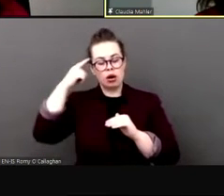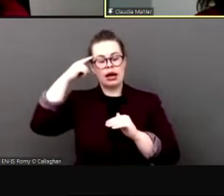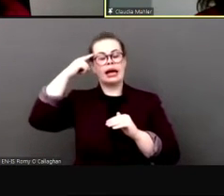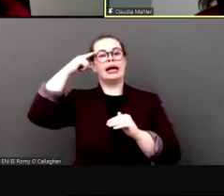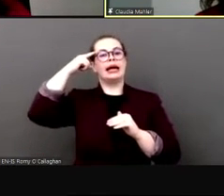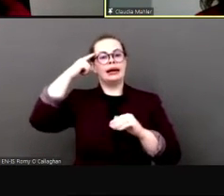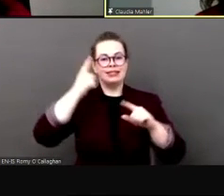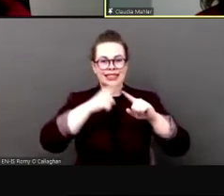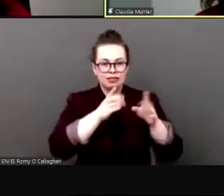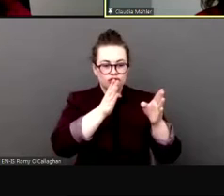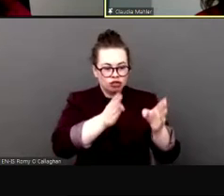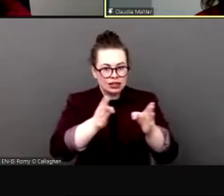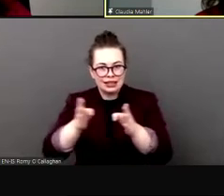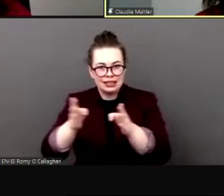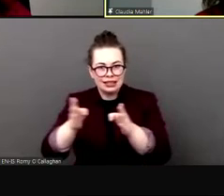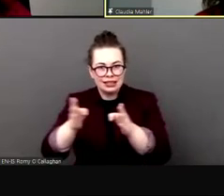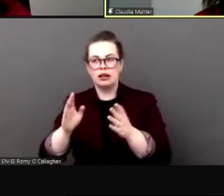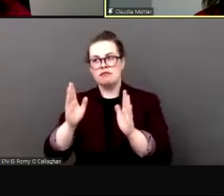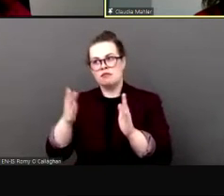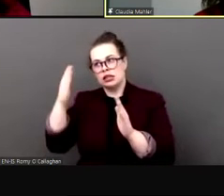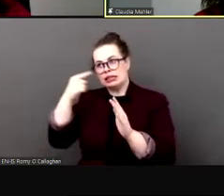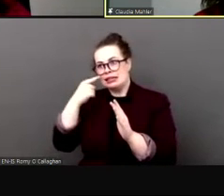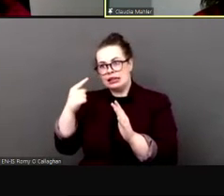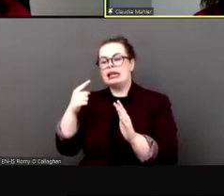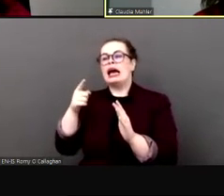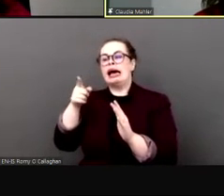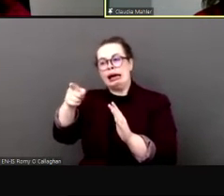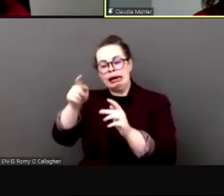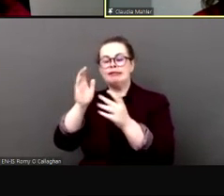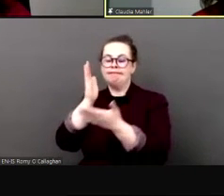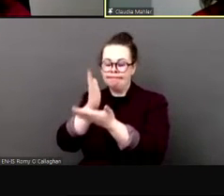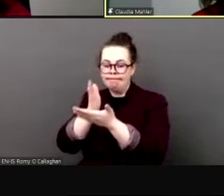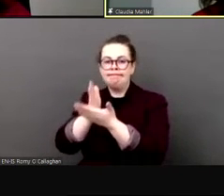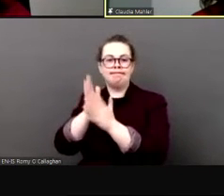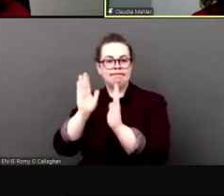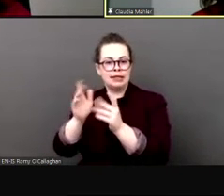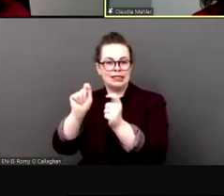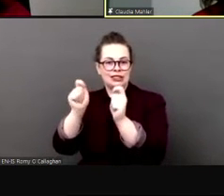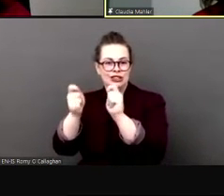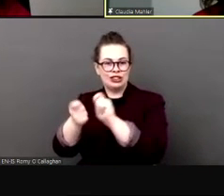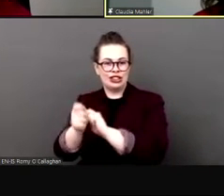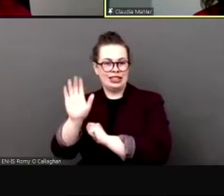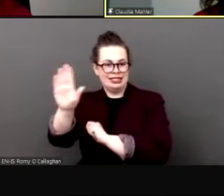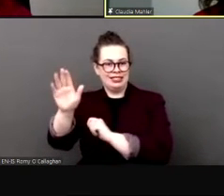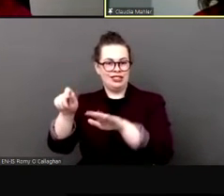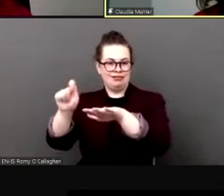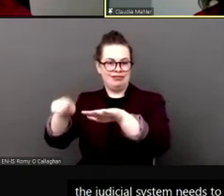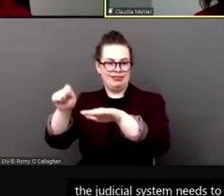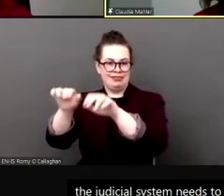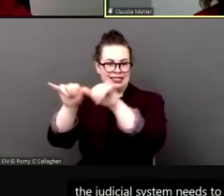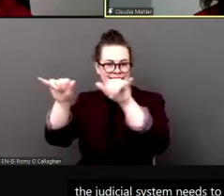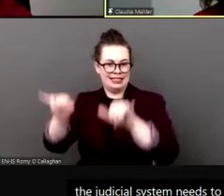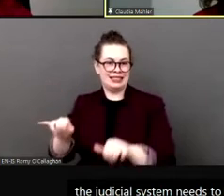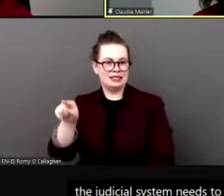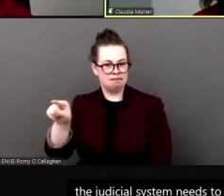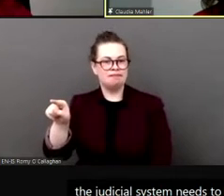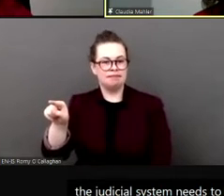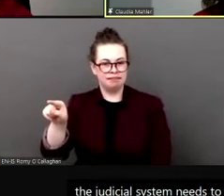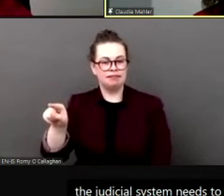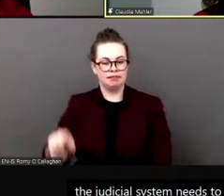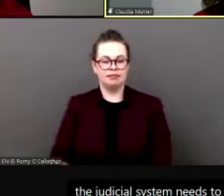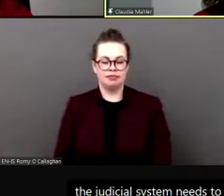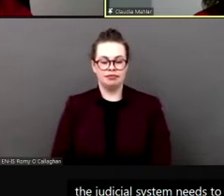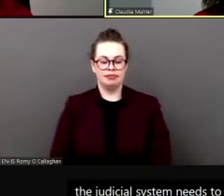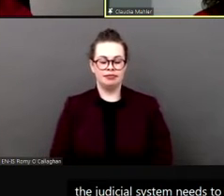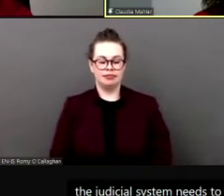judicial system needs to be improved. And what we have seen is that the current system still have there many